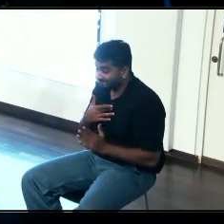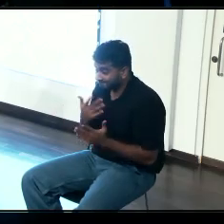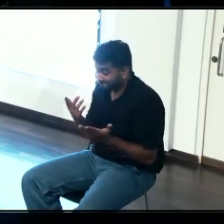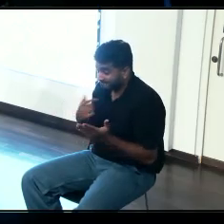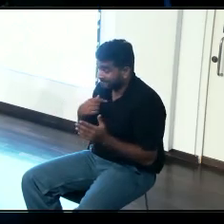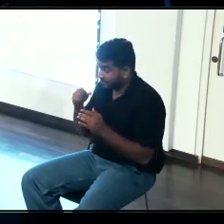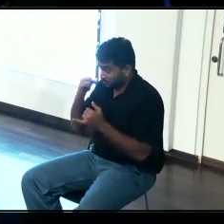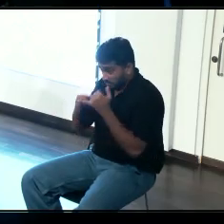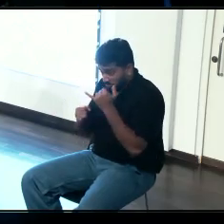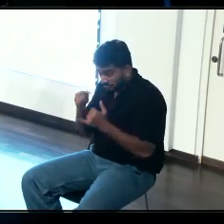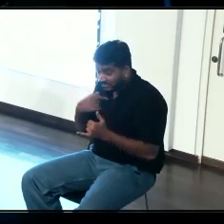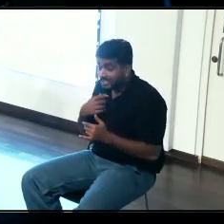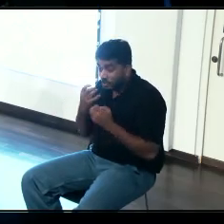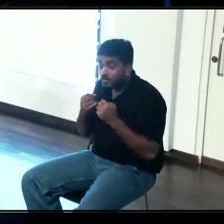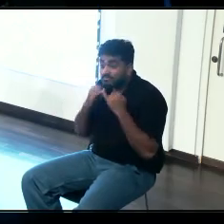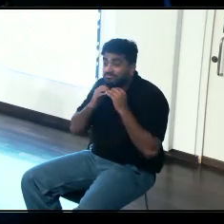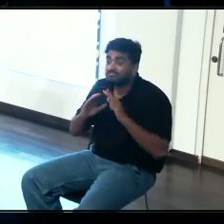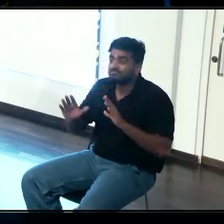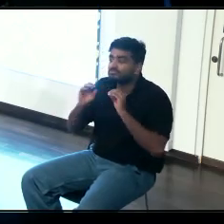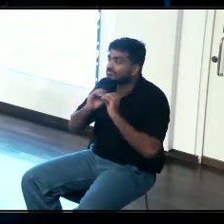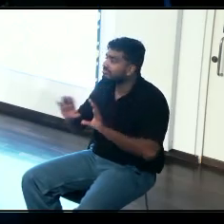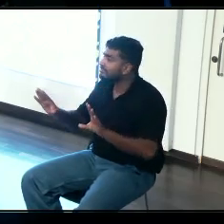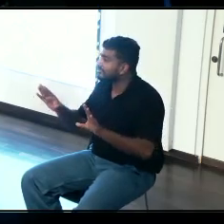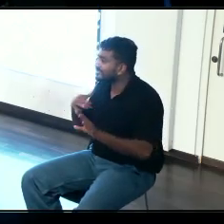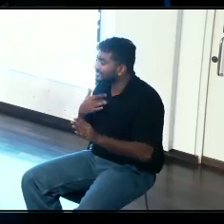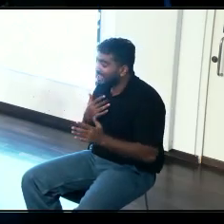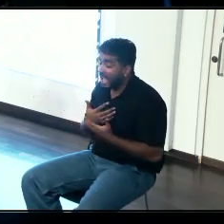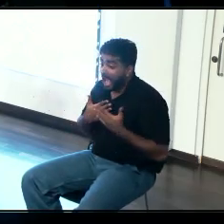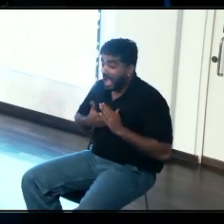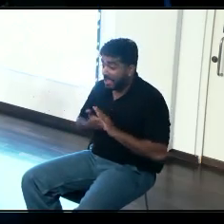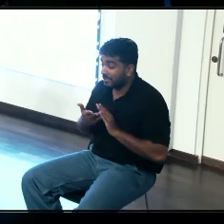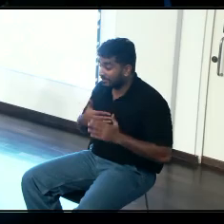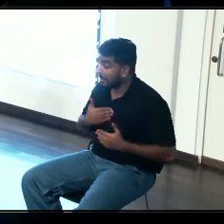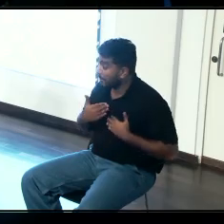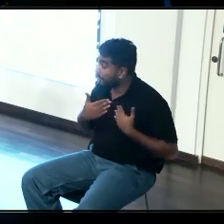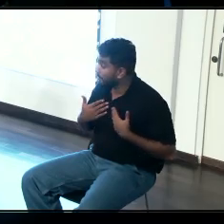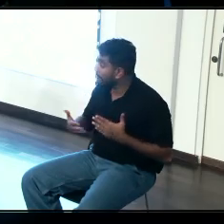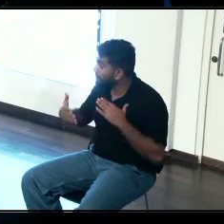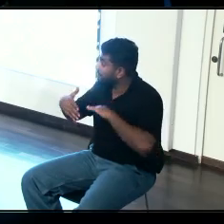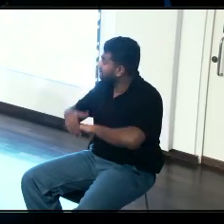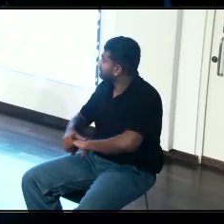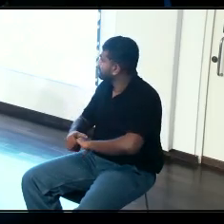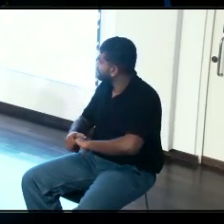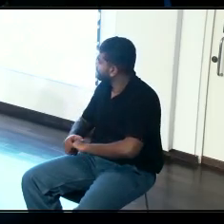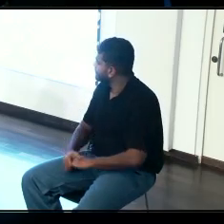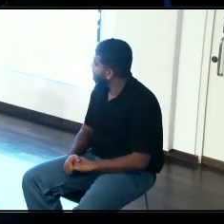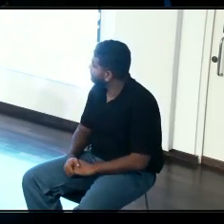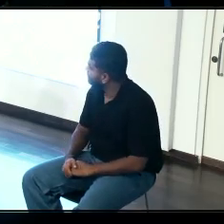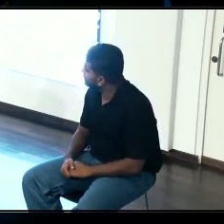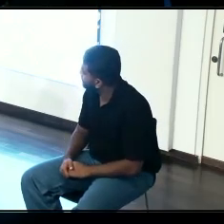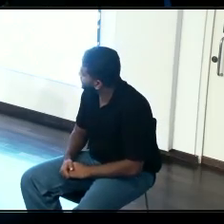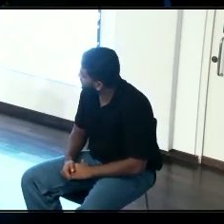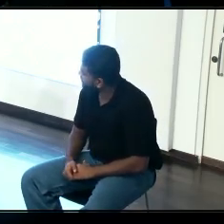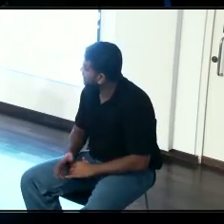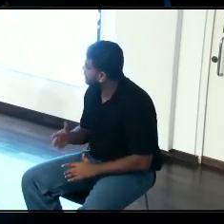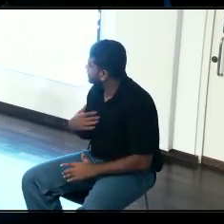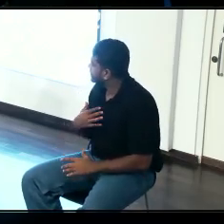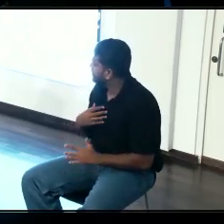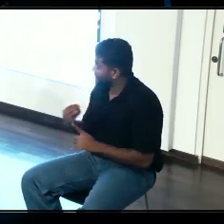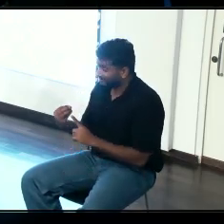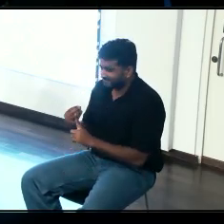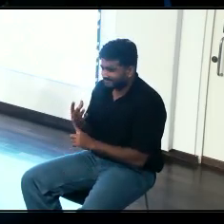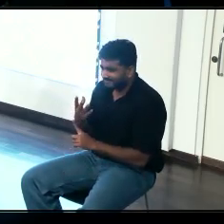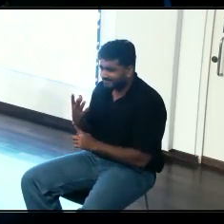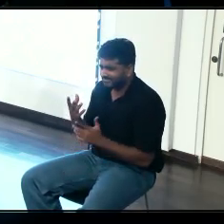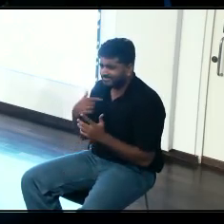stories needed to be told. And I was really happy to be a part of it. And it's a really, these quiet, sort of